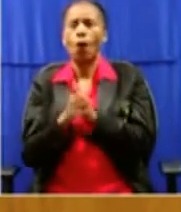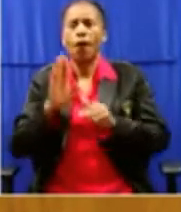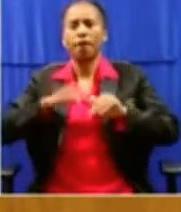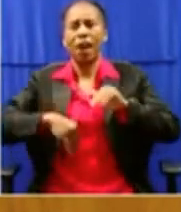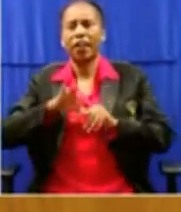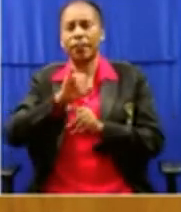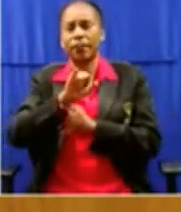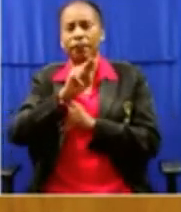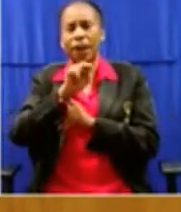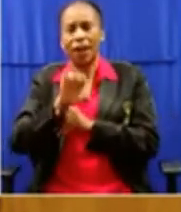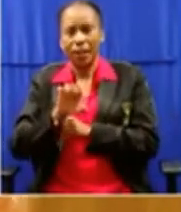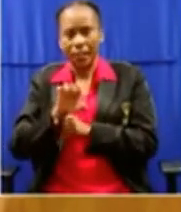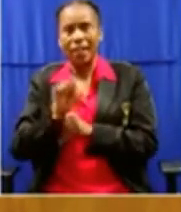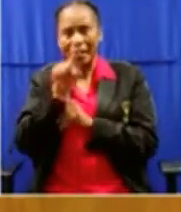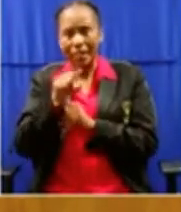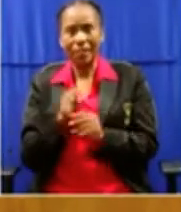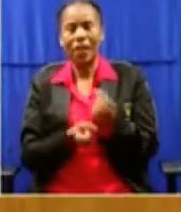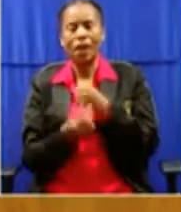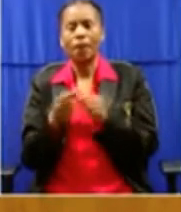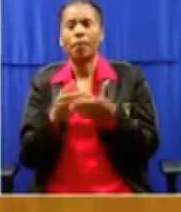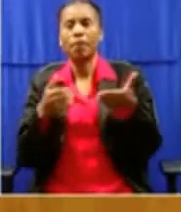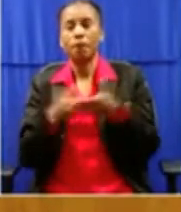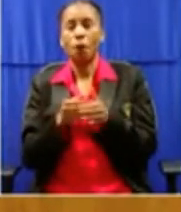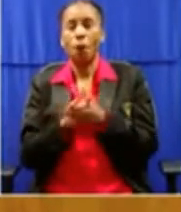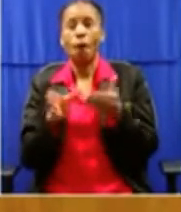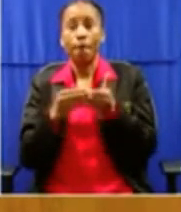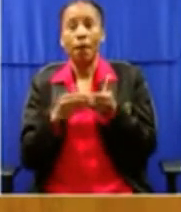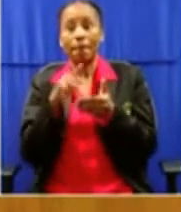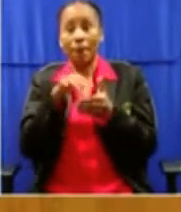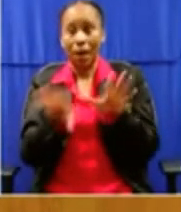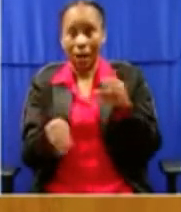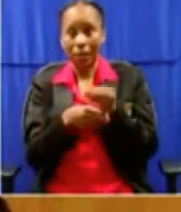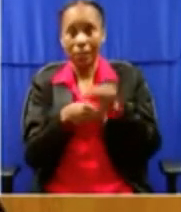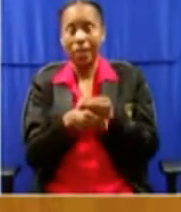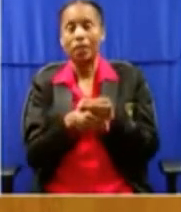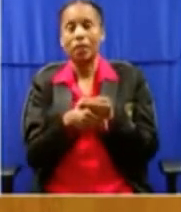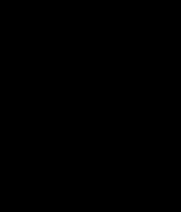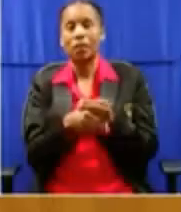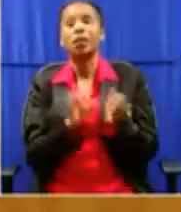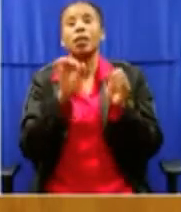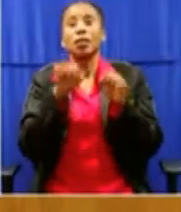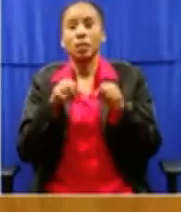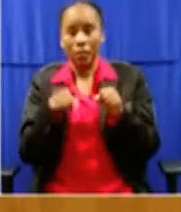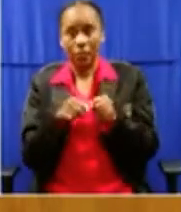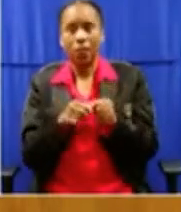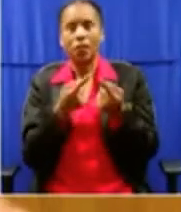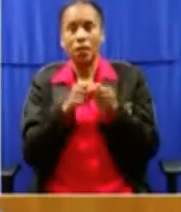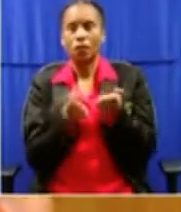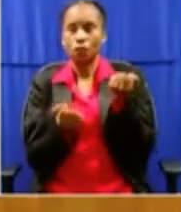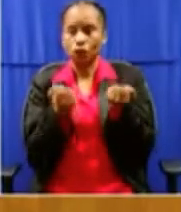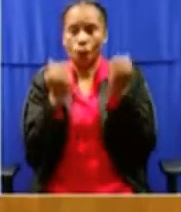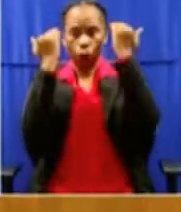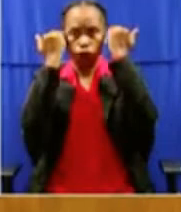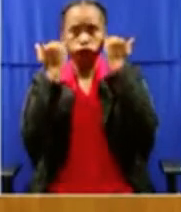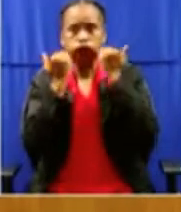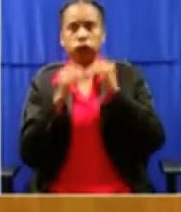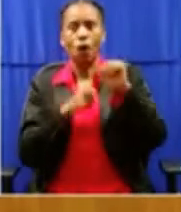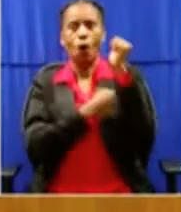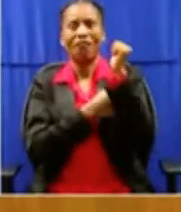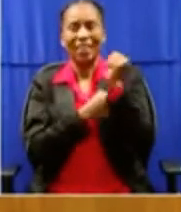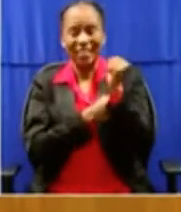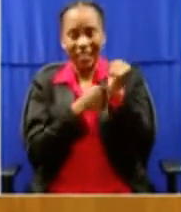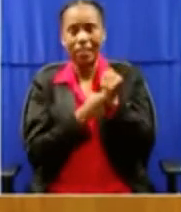this amendment was added, which removes the intent, the criminal intent provision. And yes, whilst the judicial officers will have the discretion